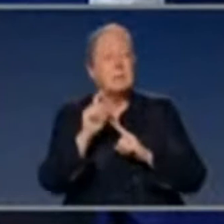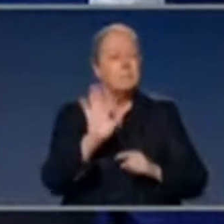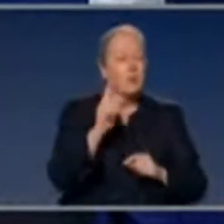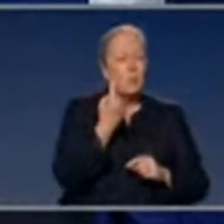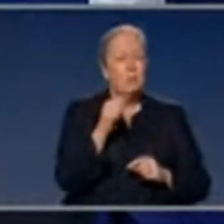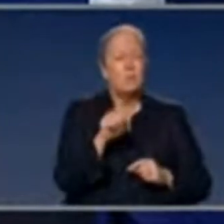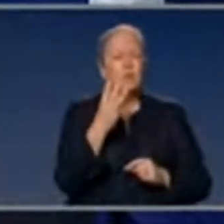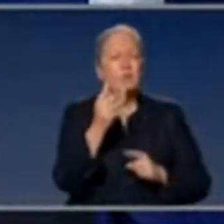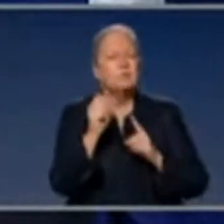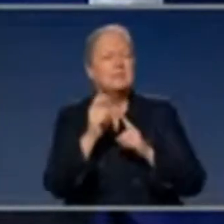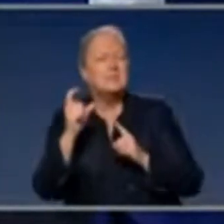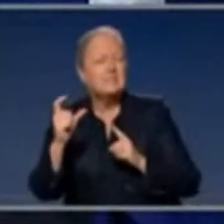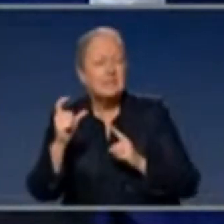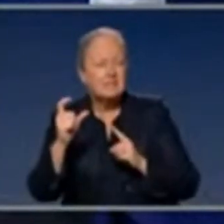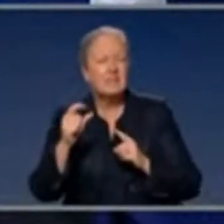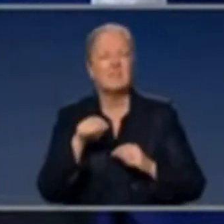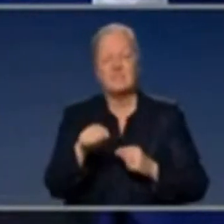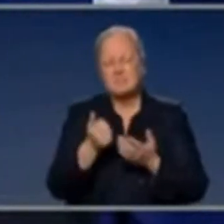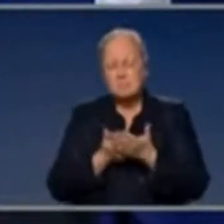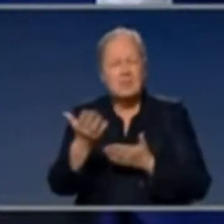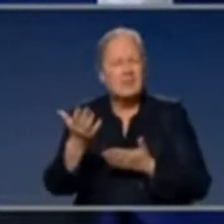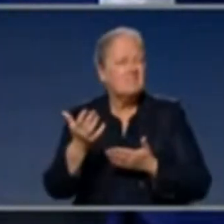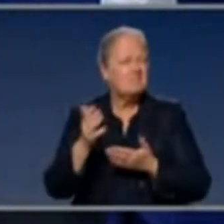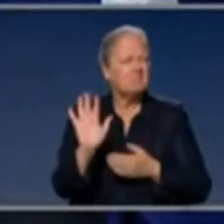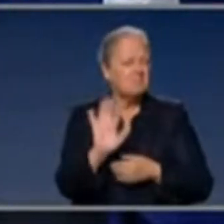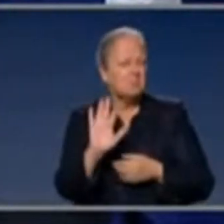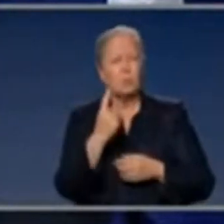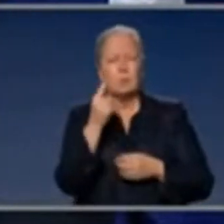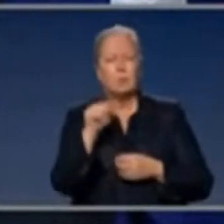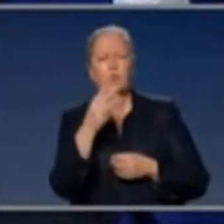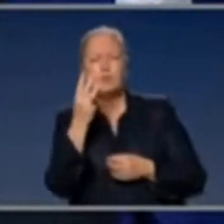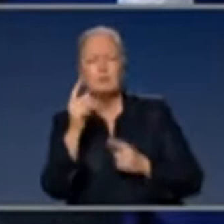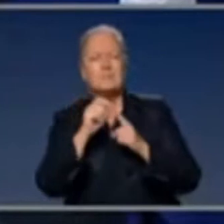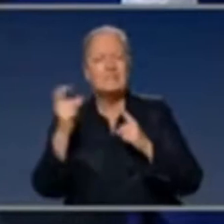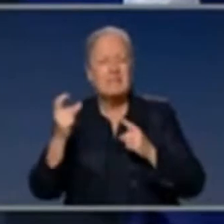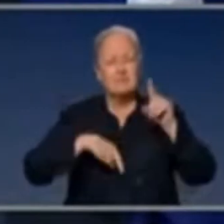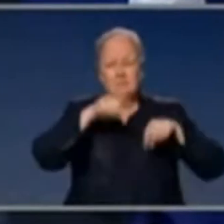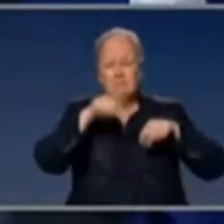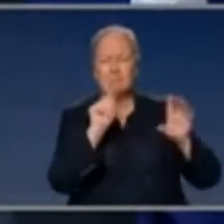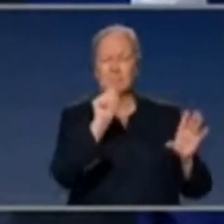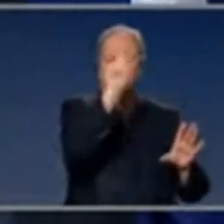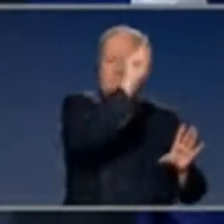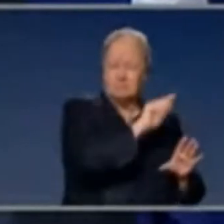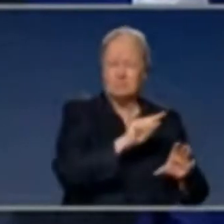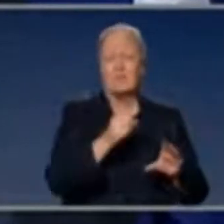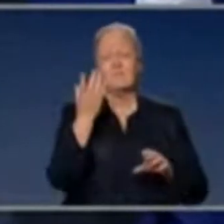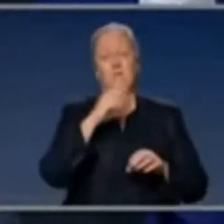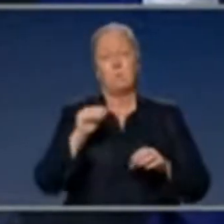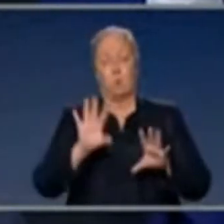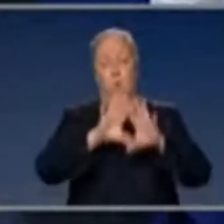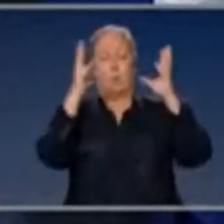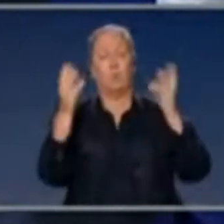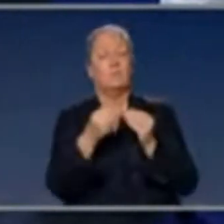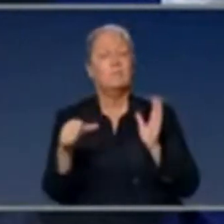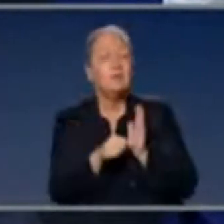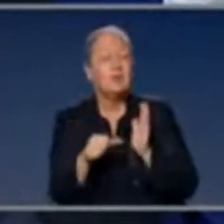product, to 3.7% of gross state product in Tasmania. So it's important that we do this